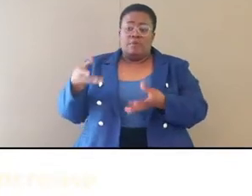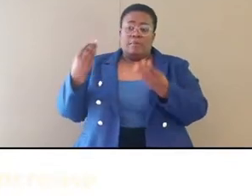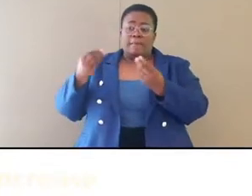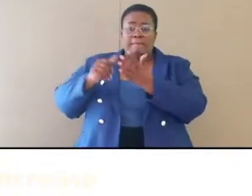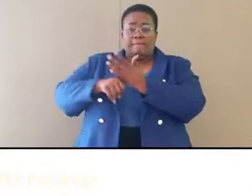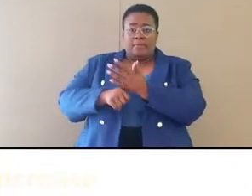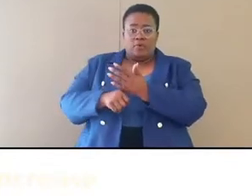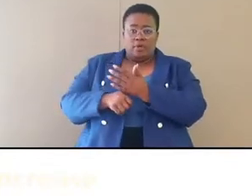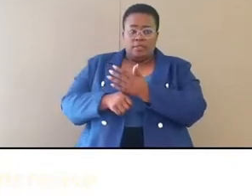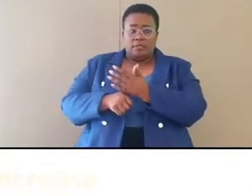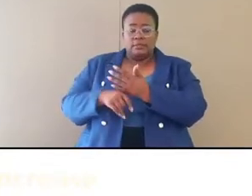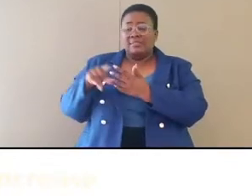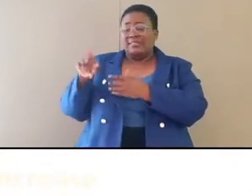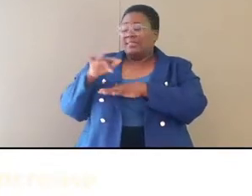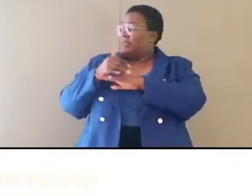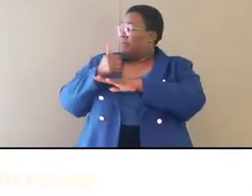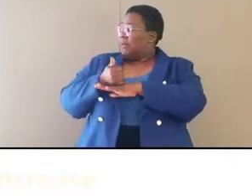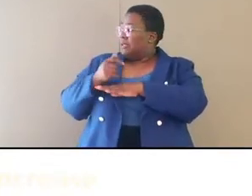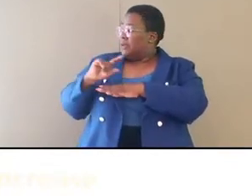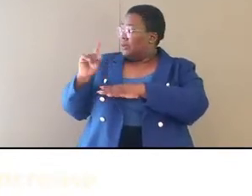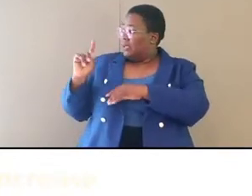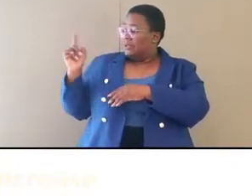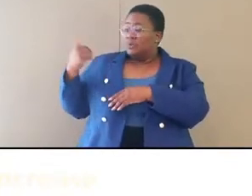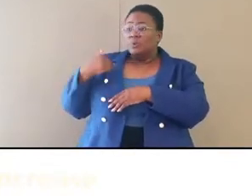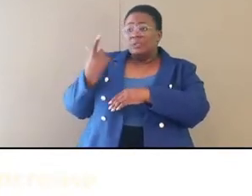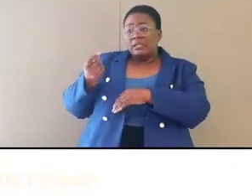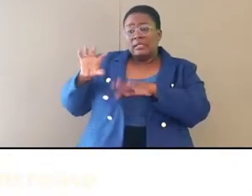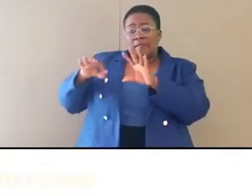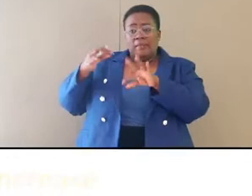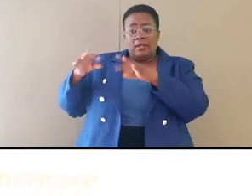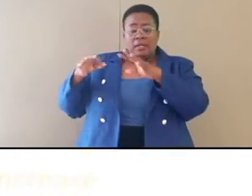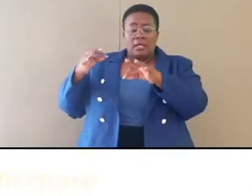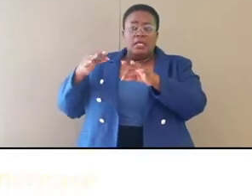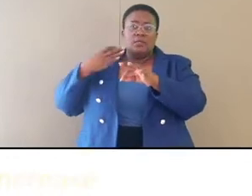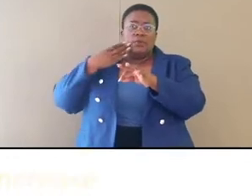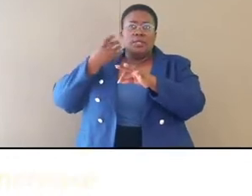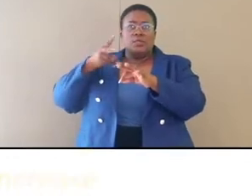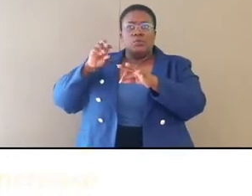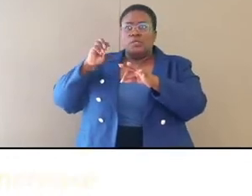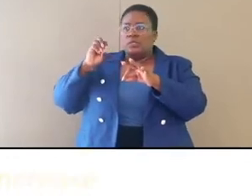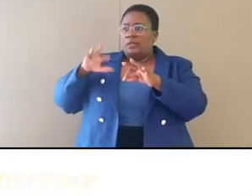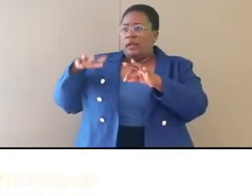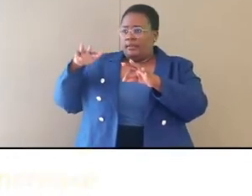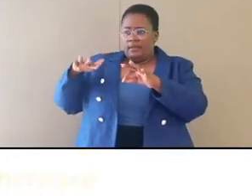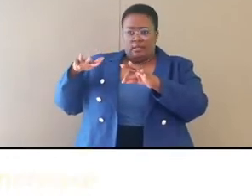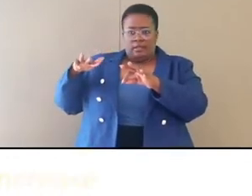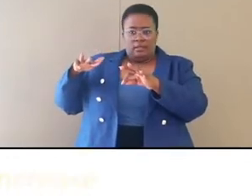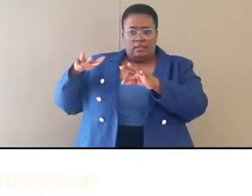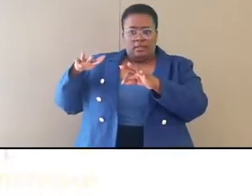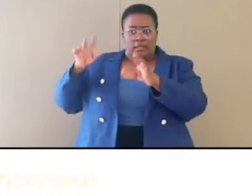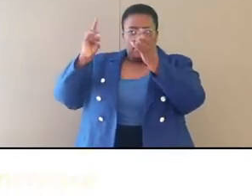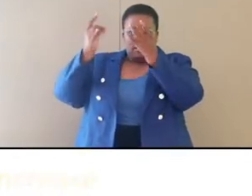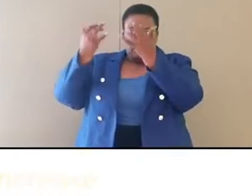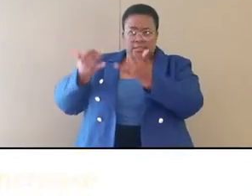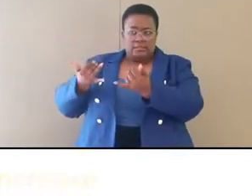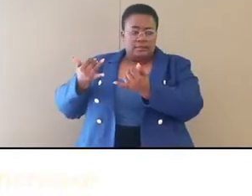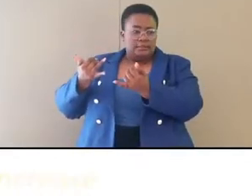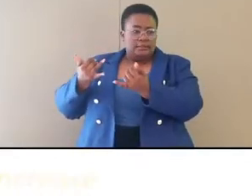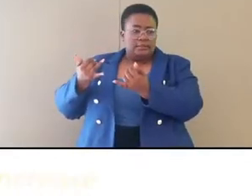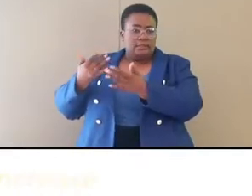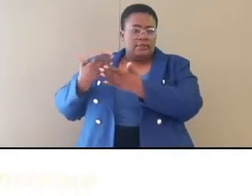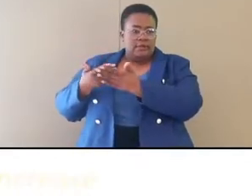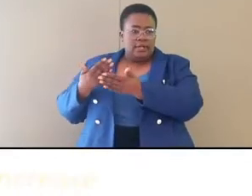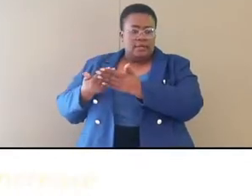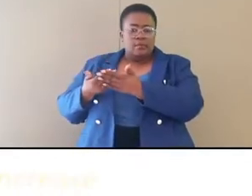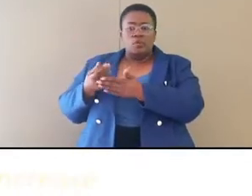based on, we did this actual analysis based on 2019 data that was available in 2021. We will